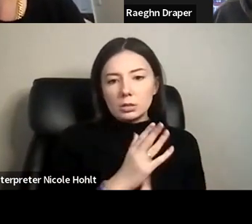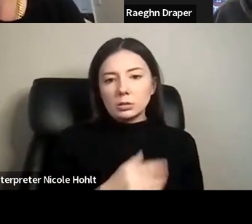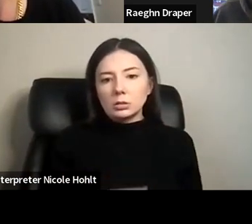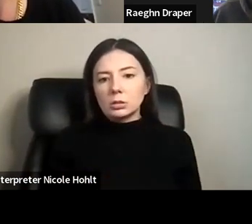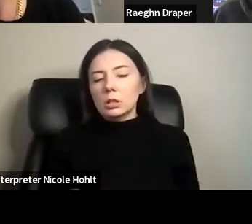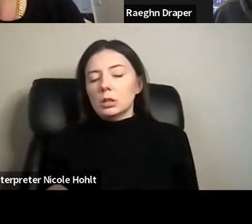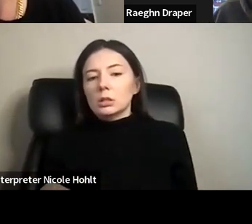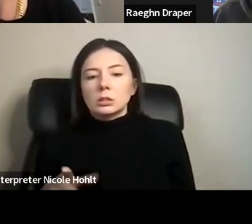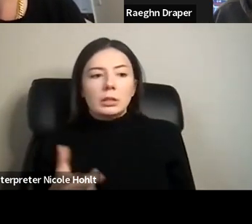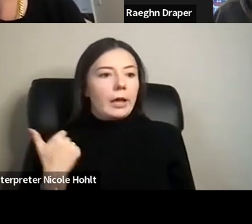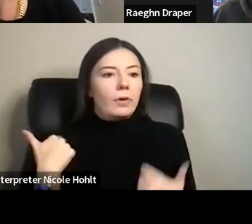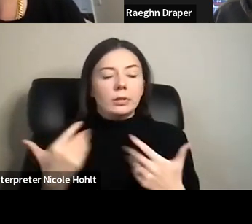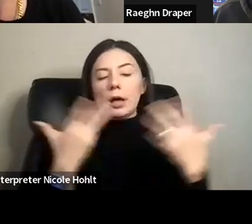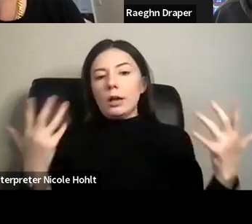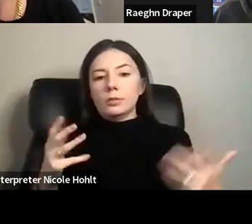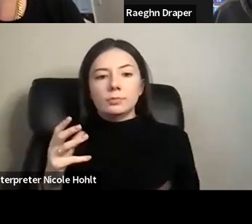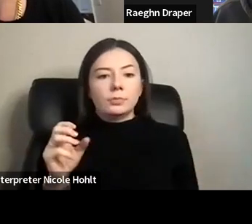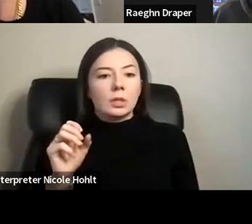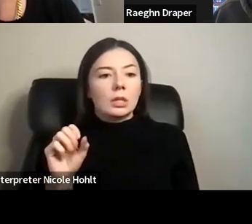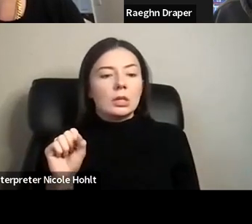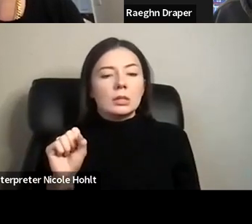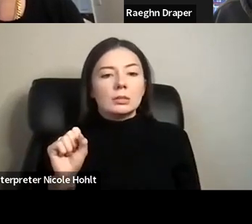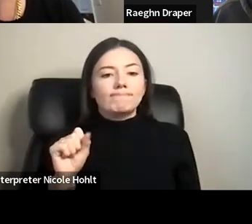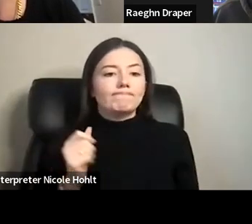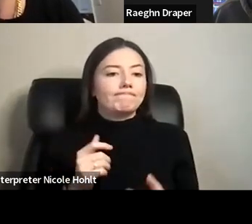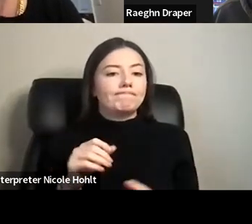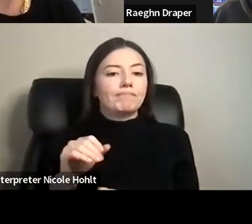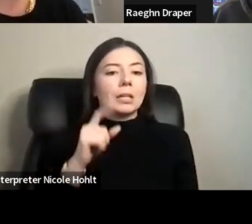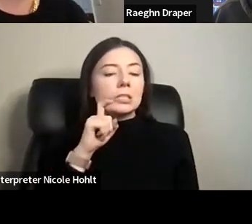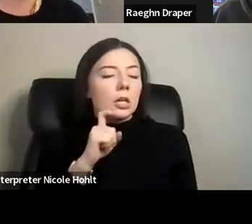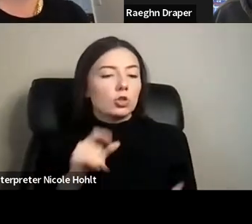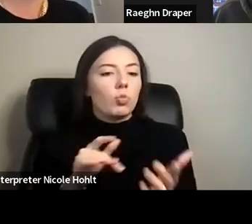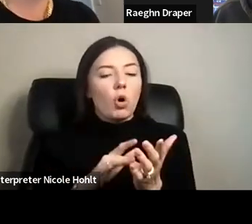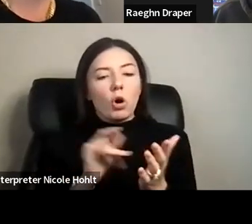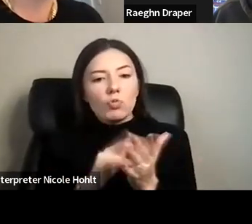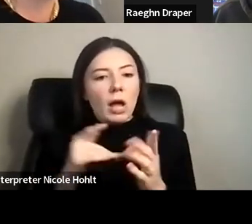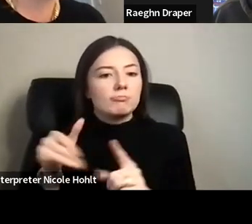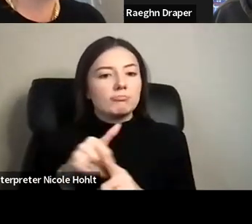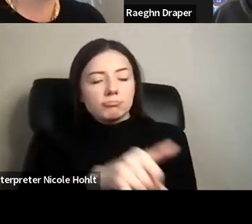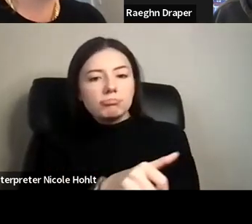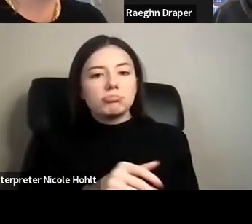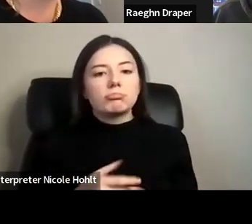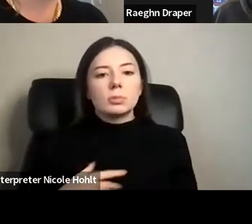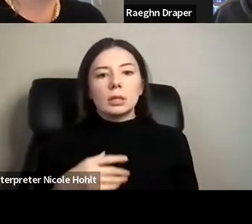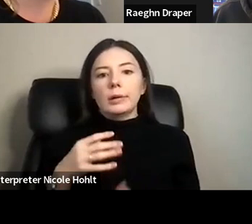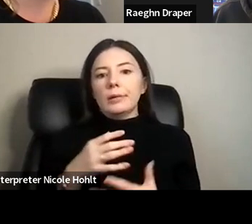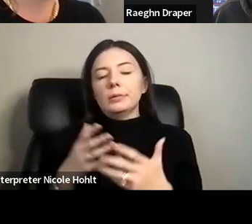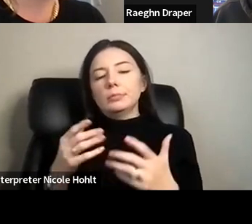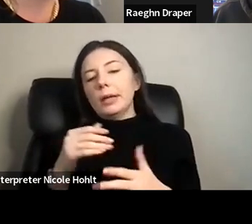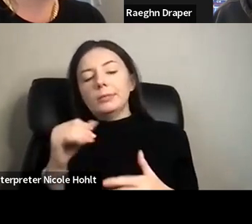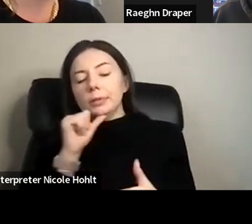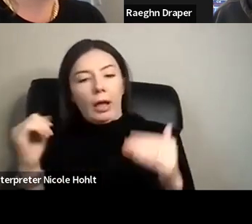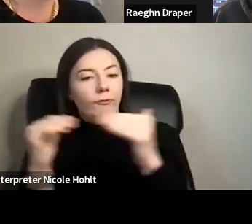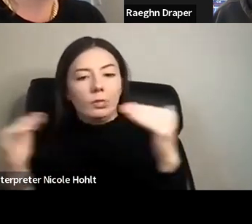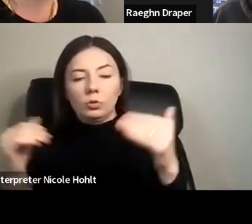harassment, high wage theft still in this day and time. And so we're still in